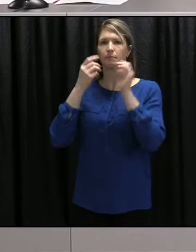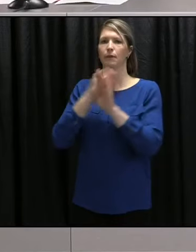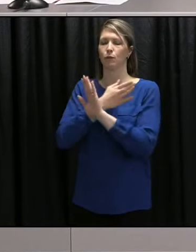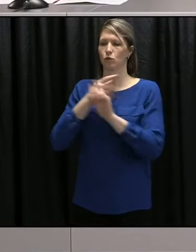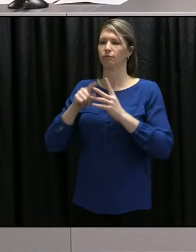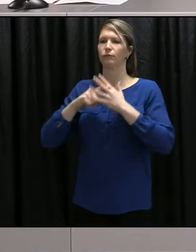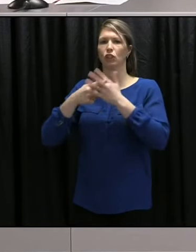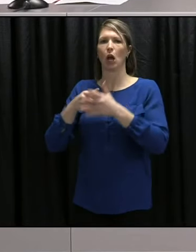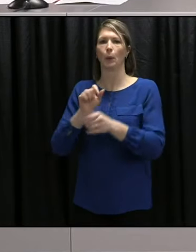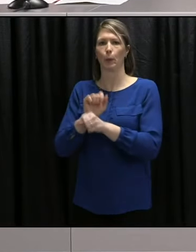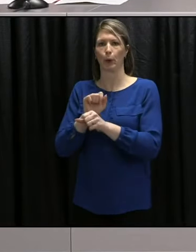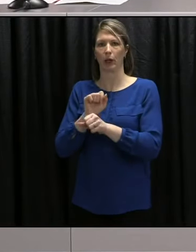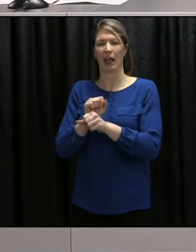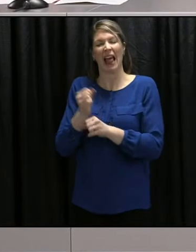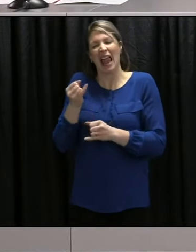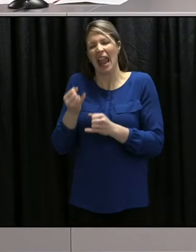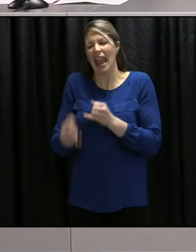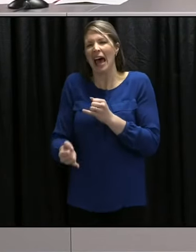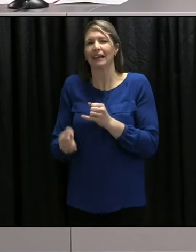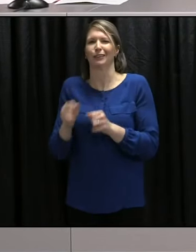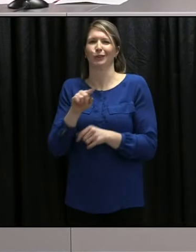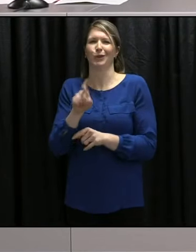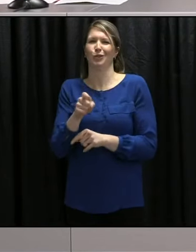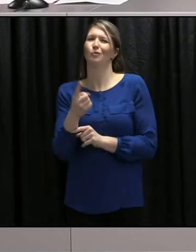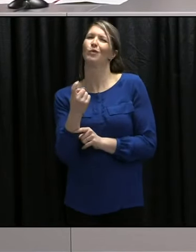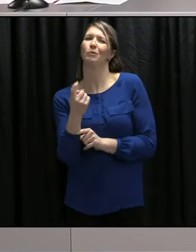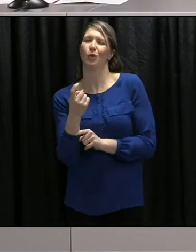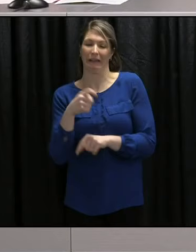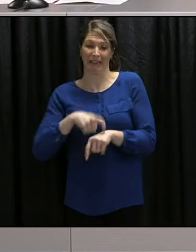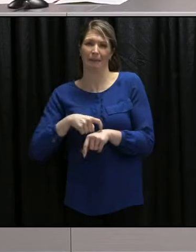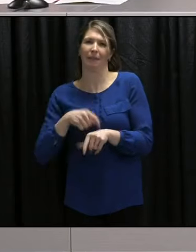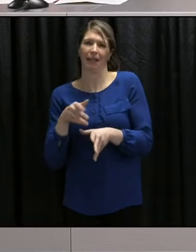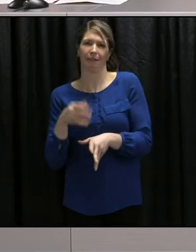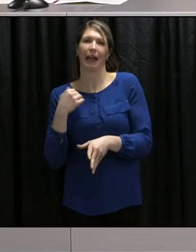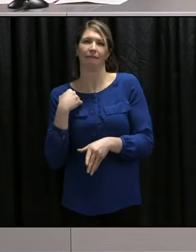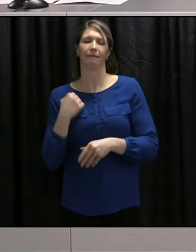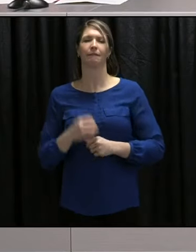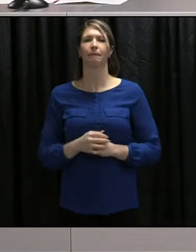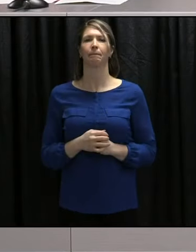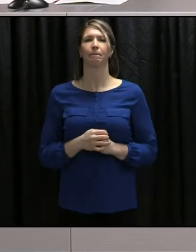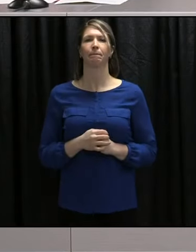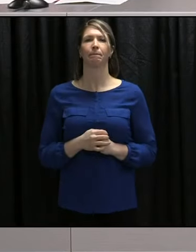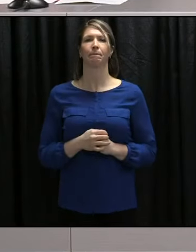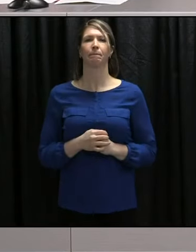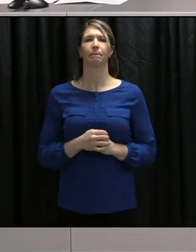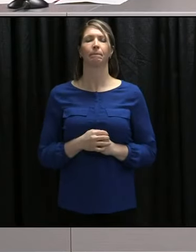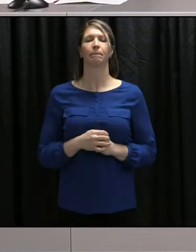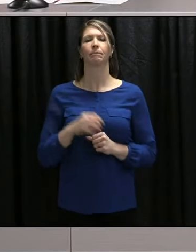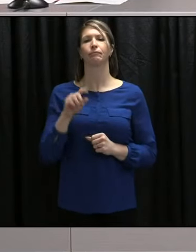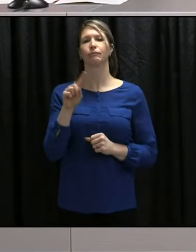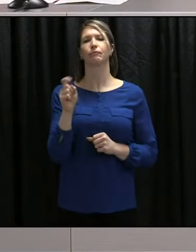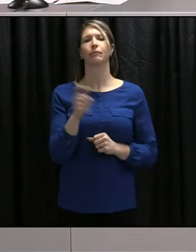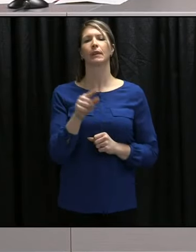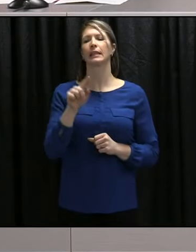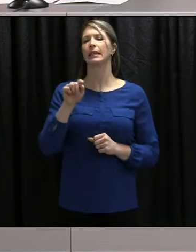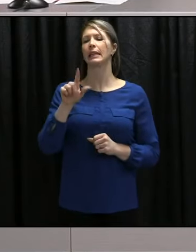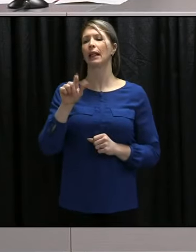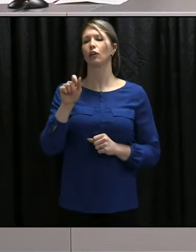So just one more quick question, and then we will end the session. Please go ahead. Peter Jackson from the Telegram.